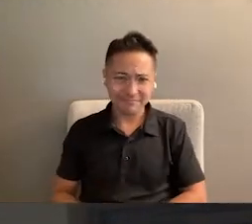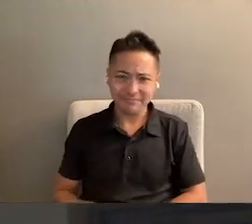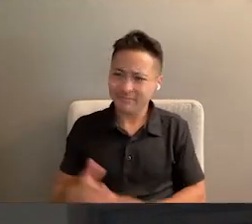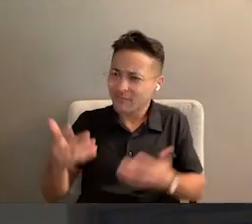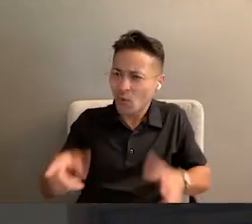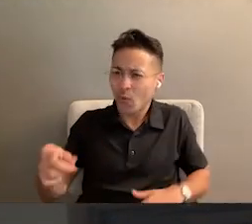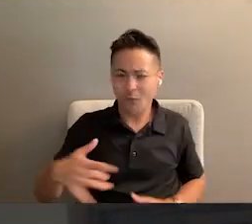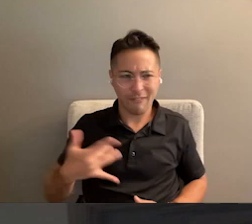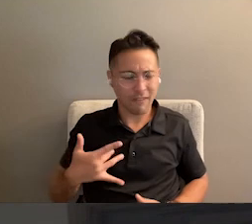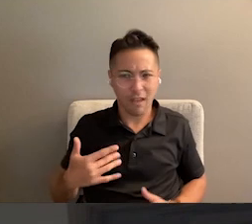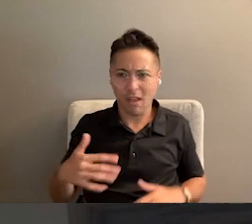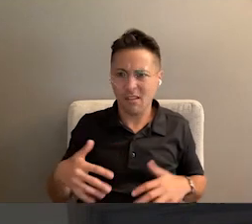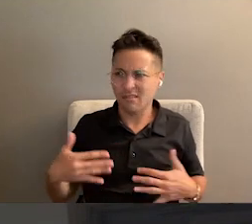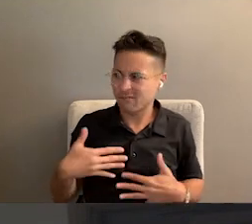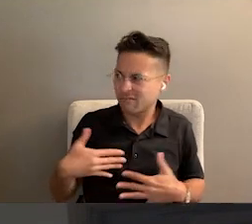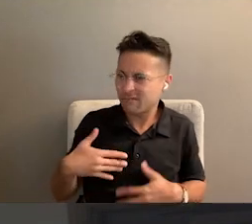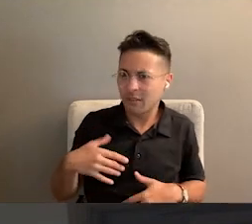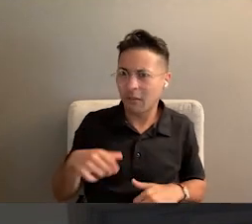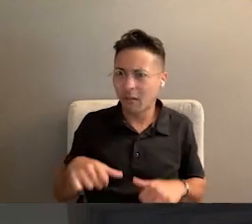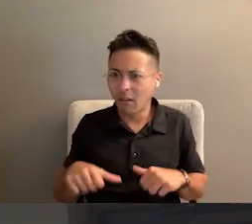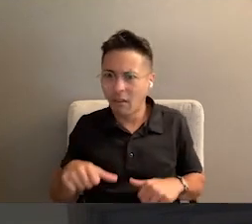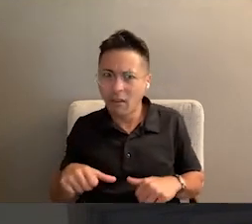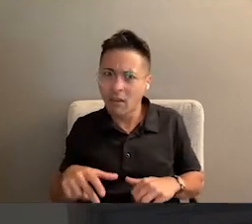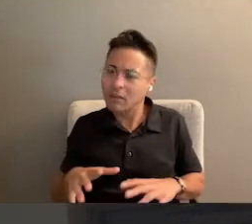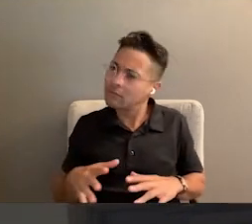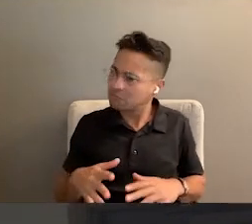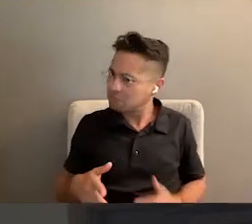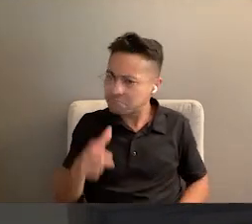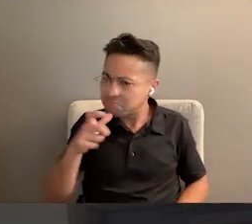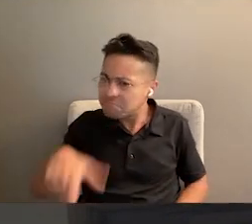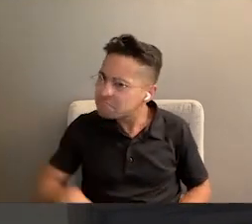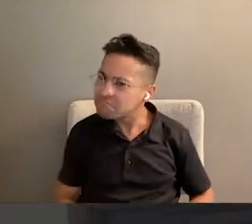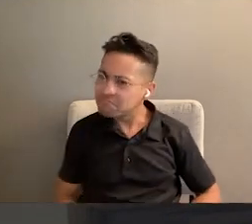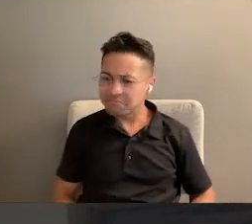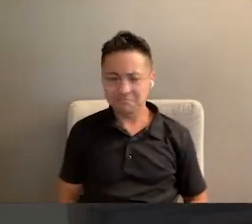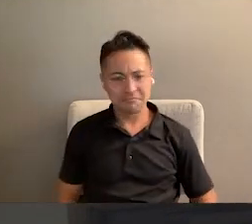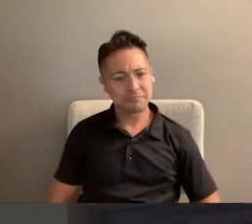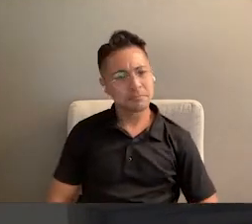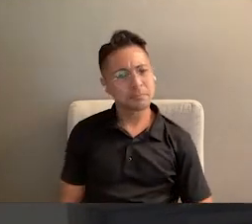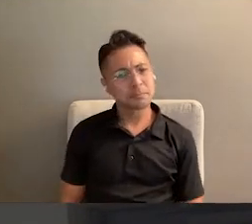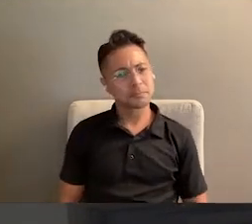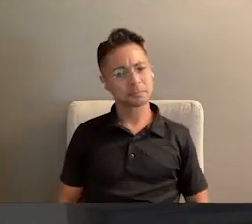right? Good. Don't let that be scary. Doesn't need to be.